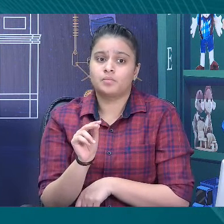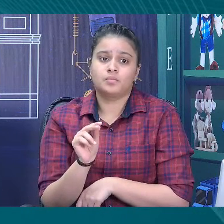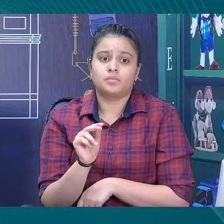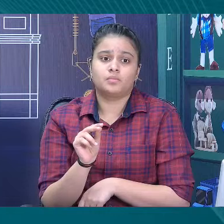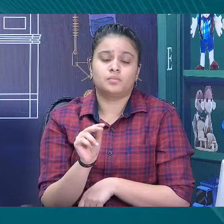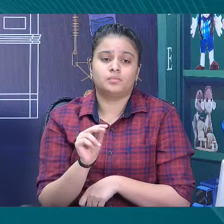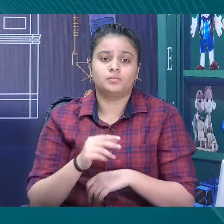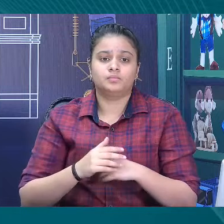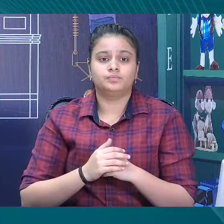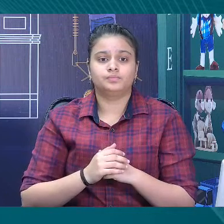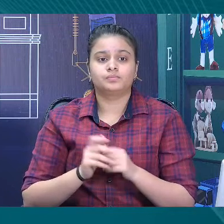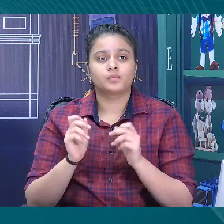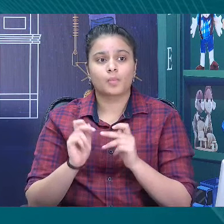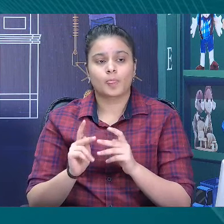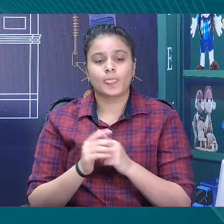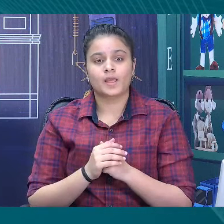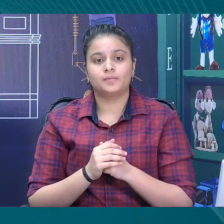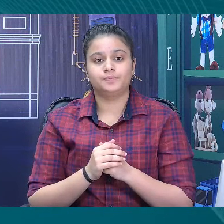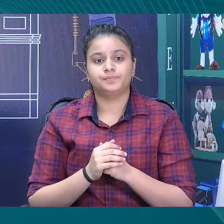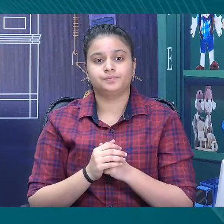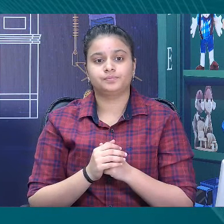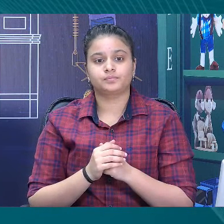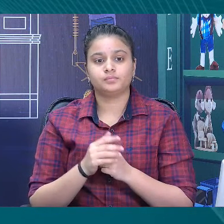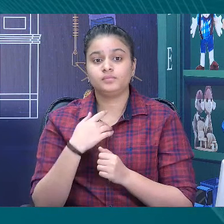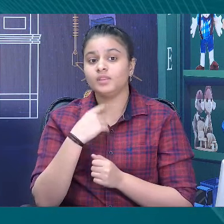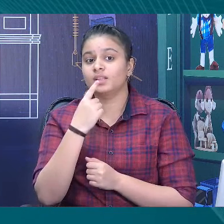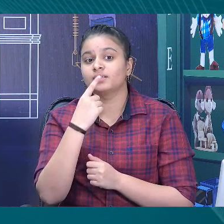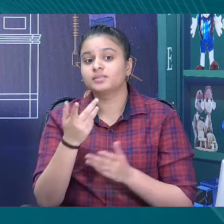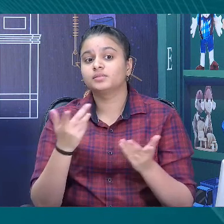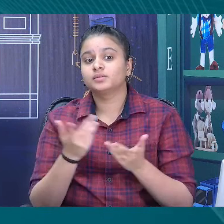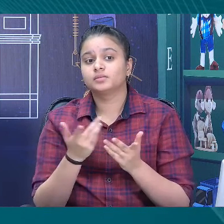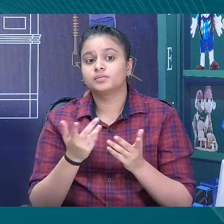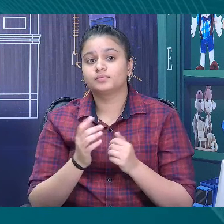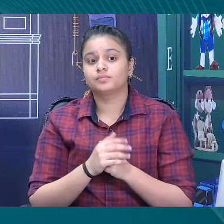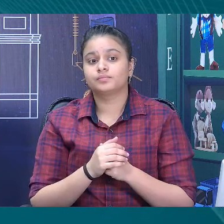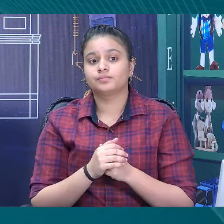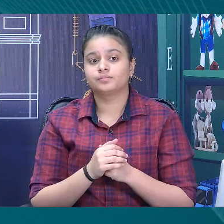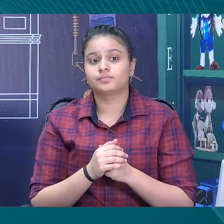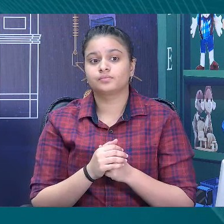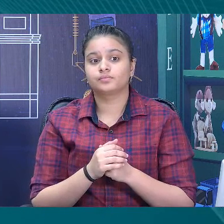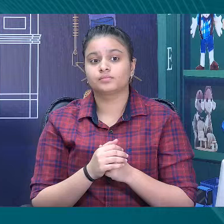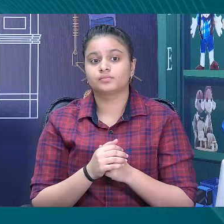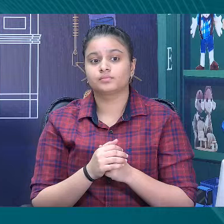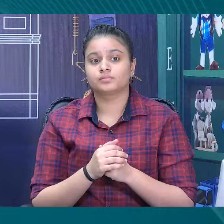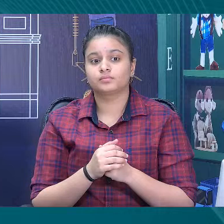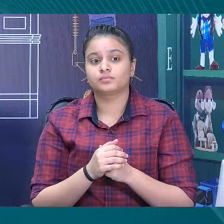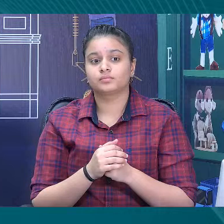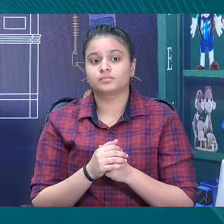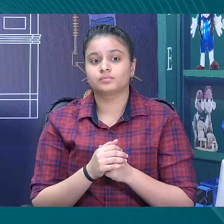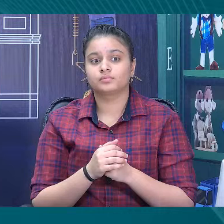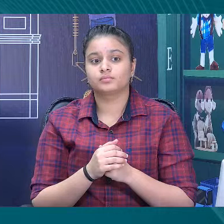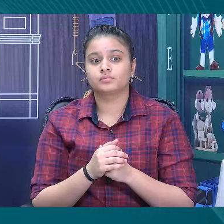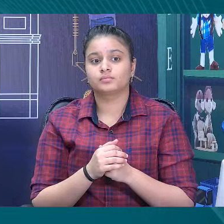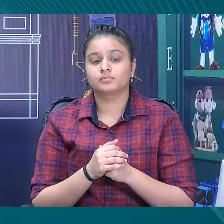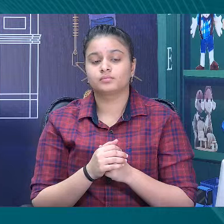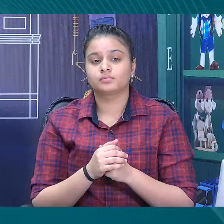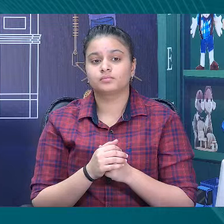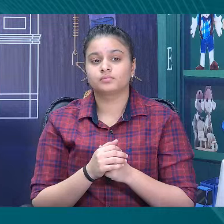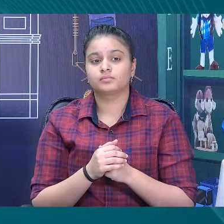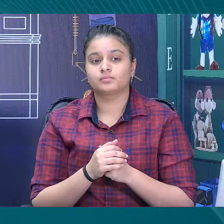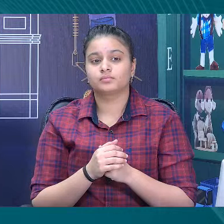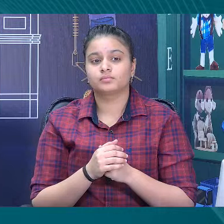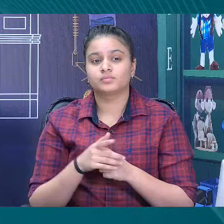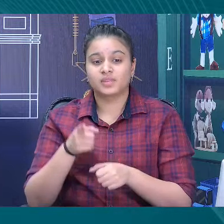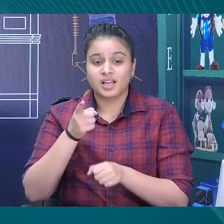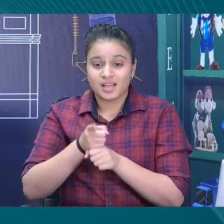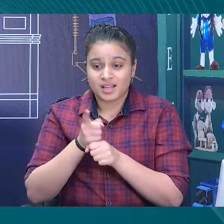unique. Okay, so we say that one size just doesn't fit all anymore, and it's important for the